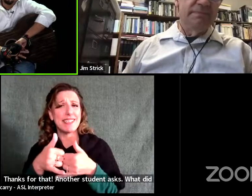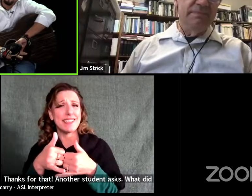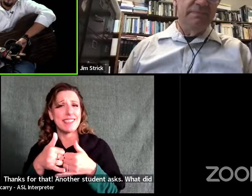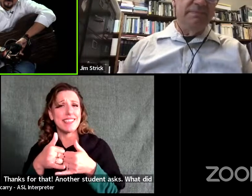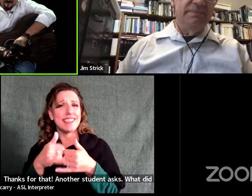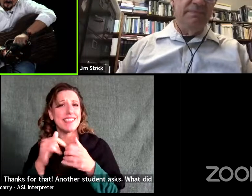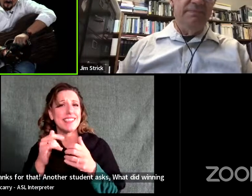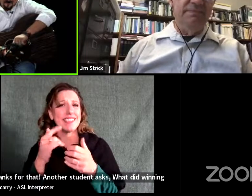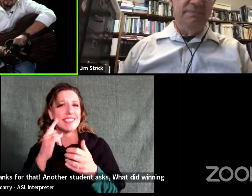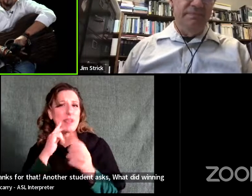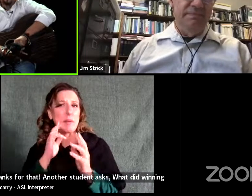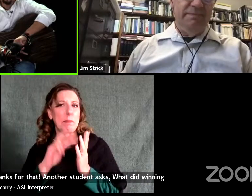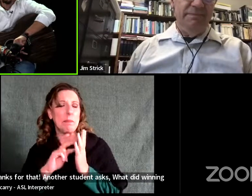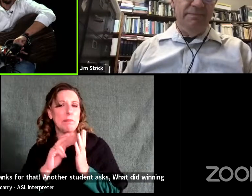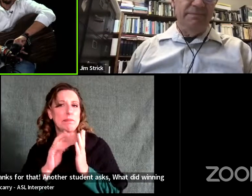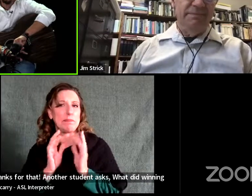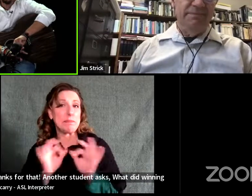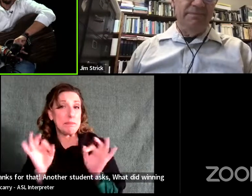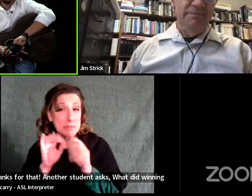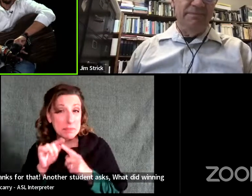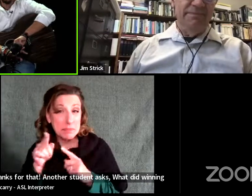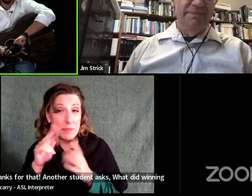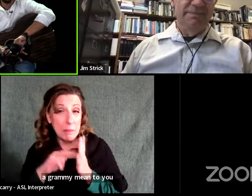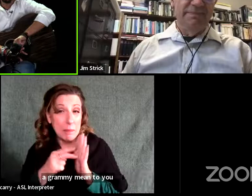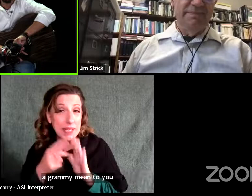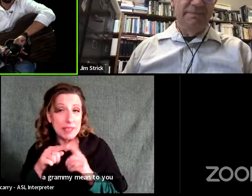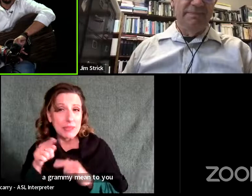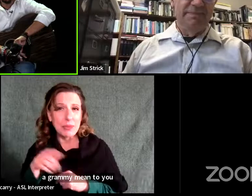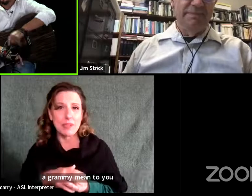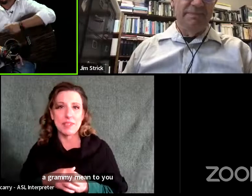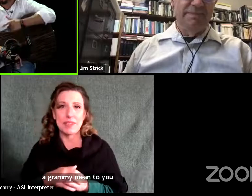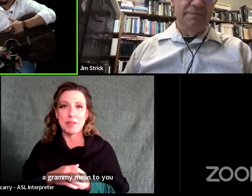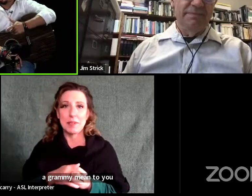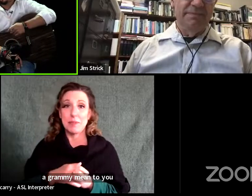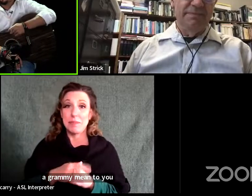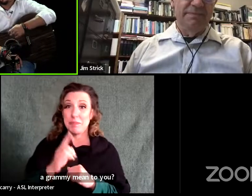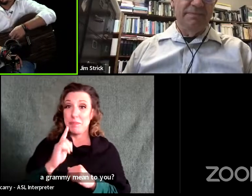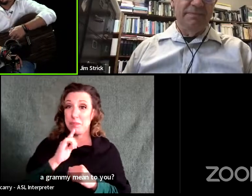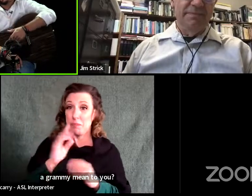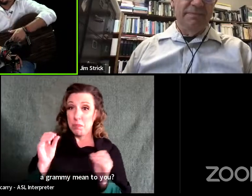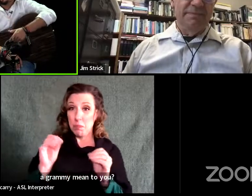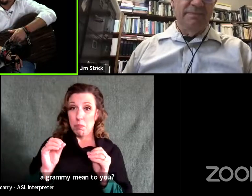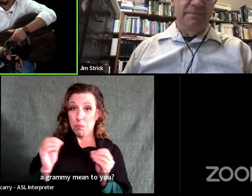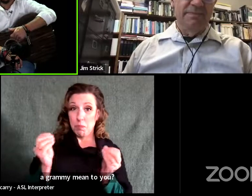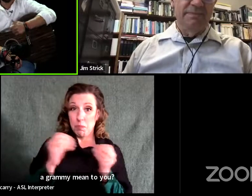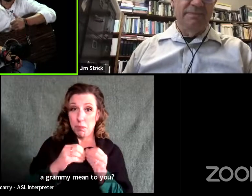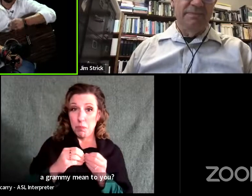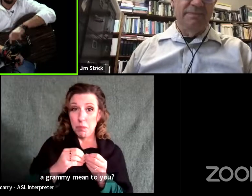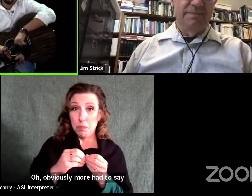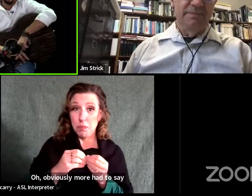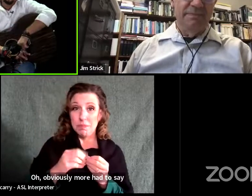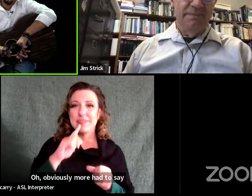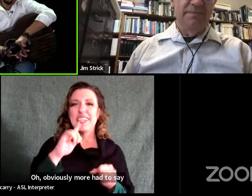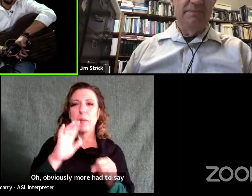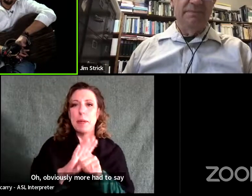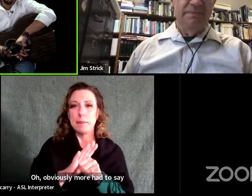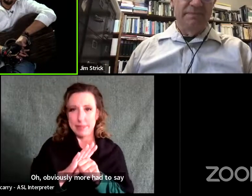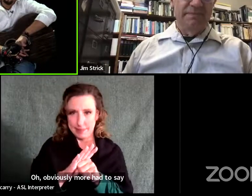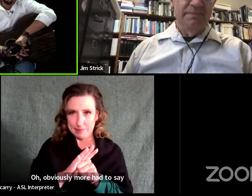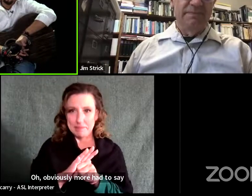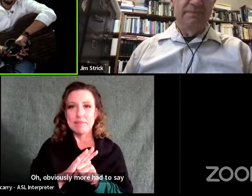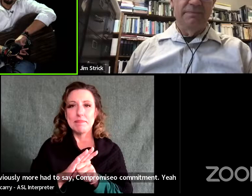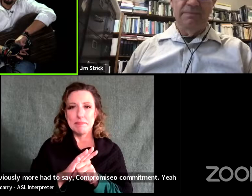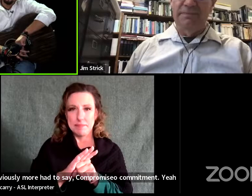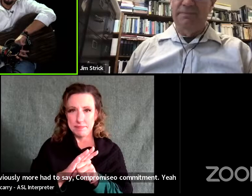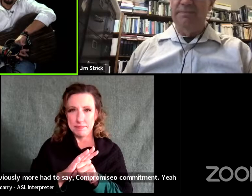Oh, obviously more, how do you say, compromiso? Commitment. Commitment, yeah. I